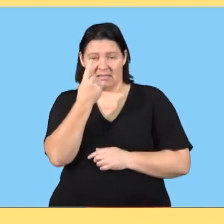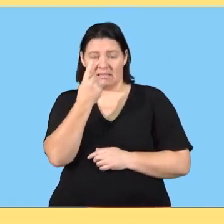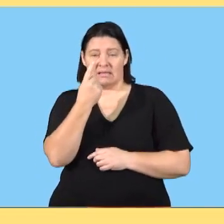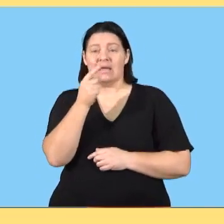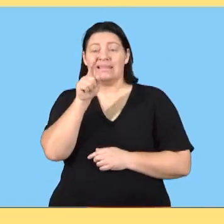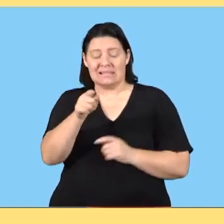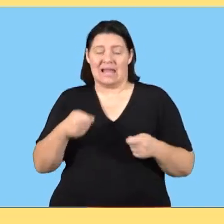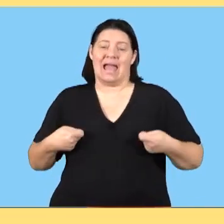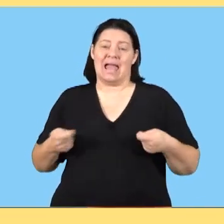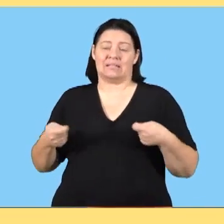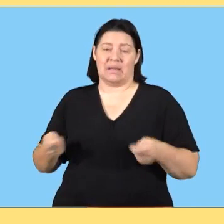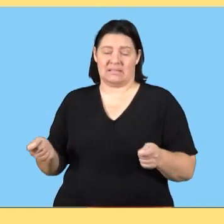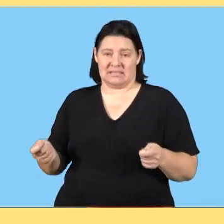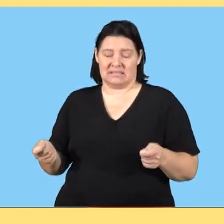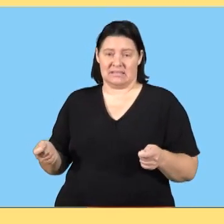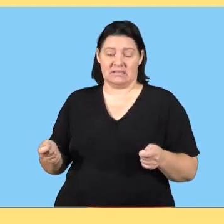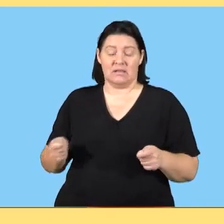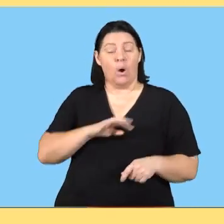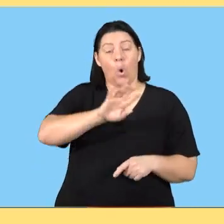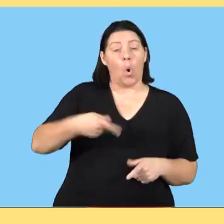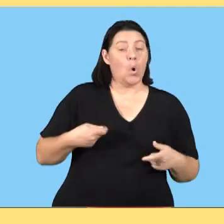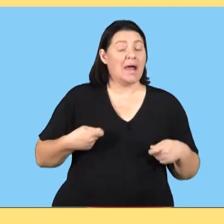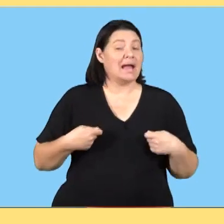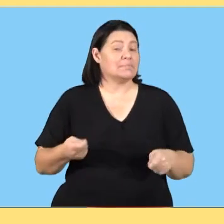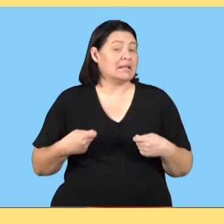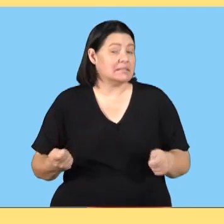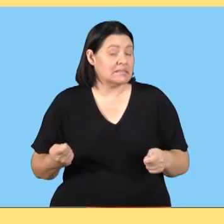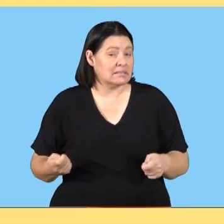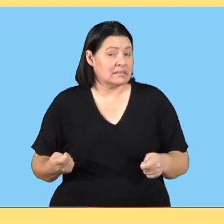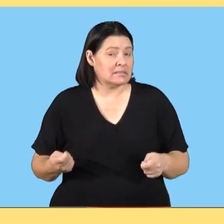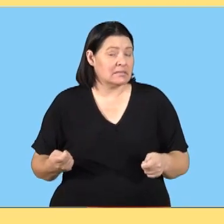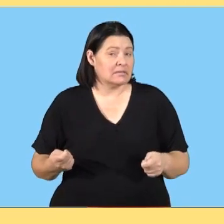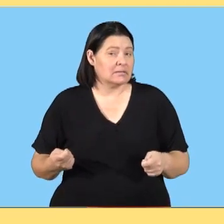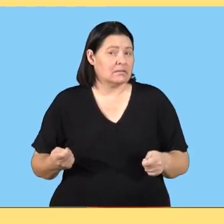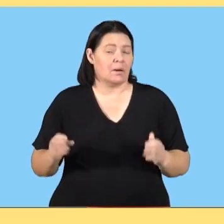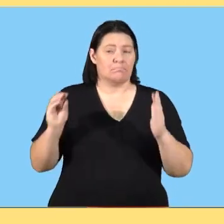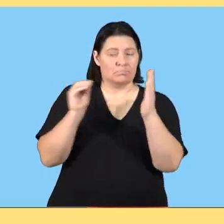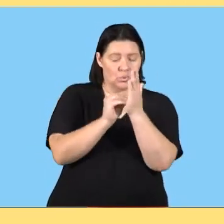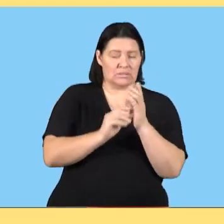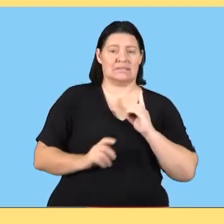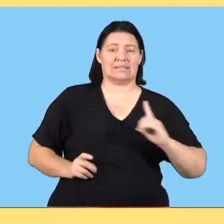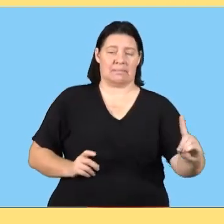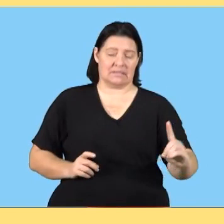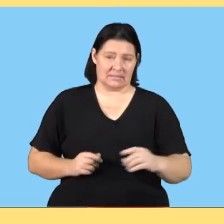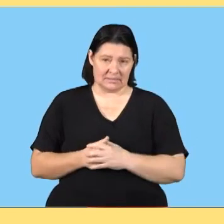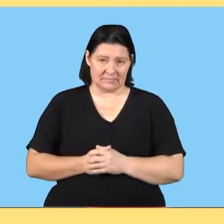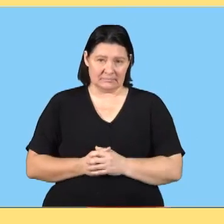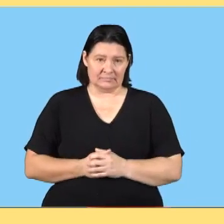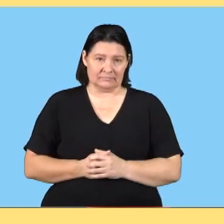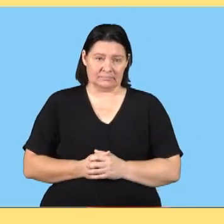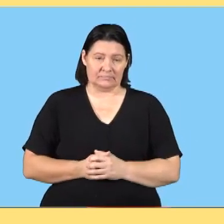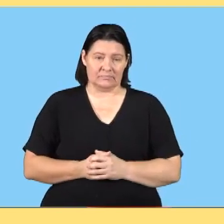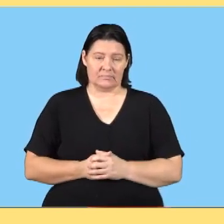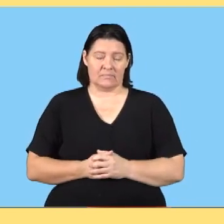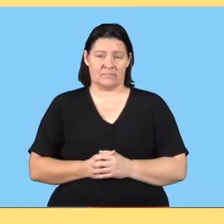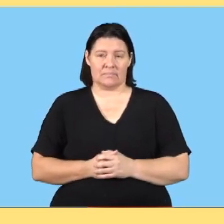debt is an expense, and all my expenses must be debited. You must